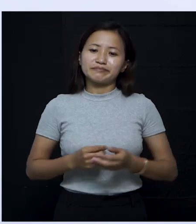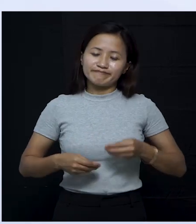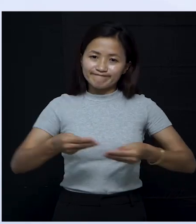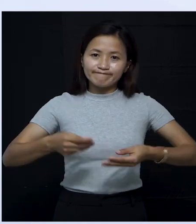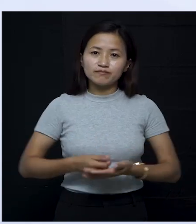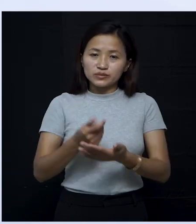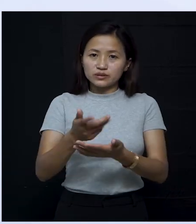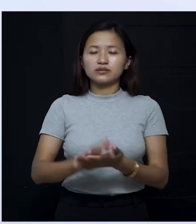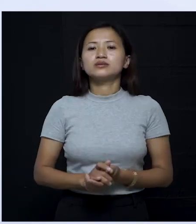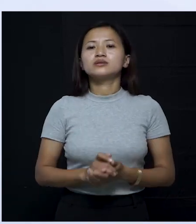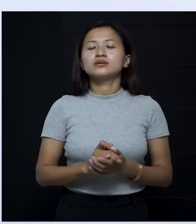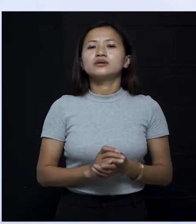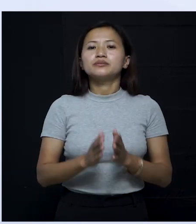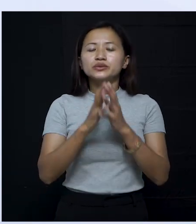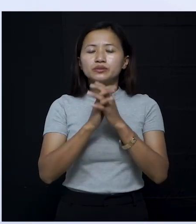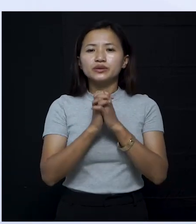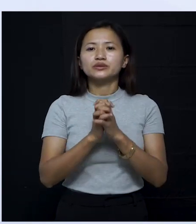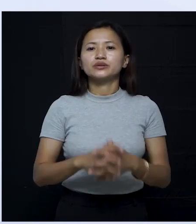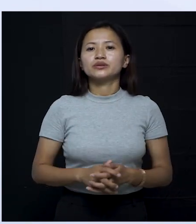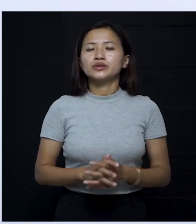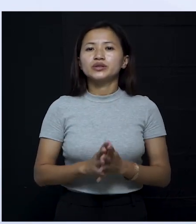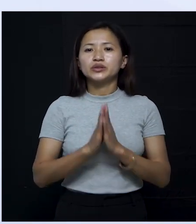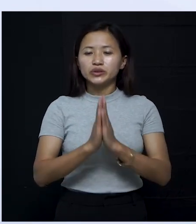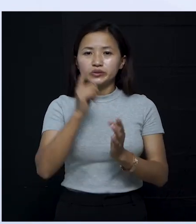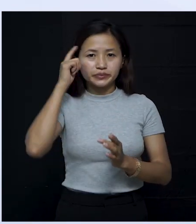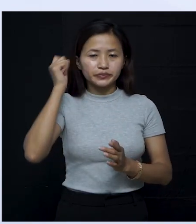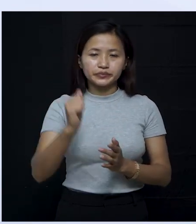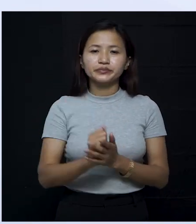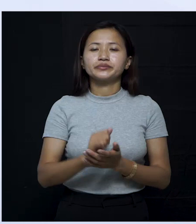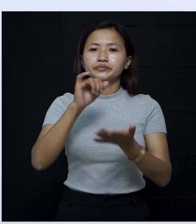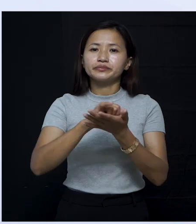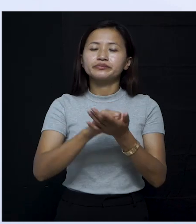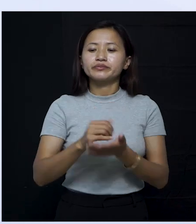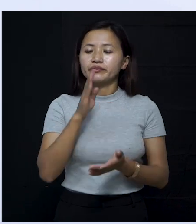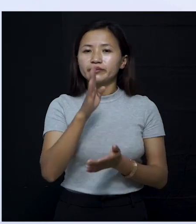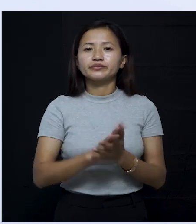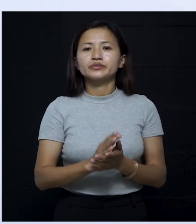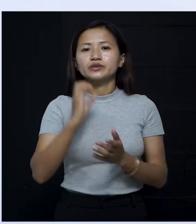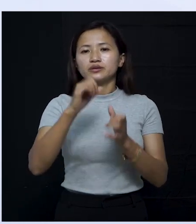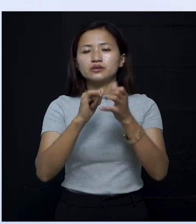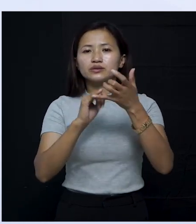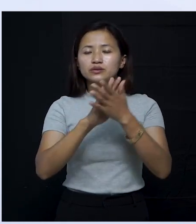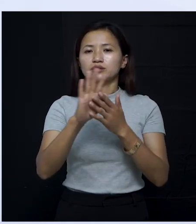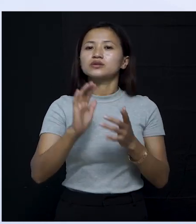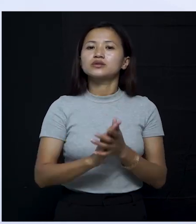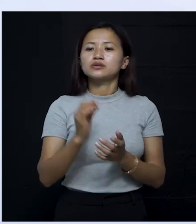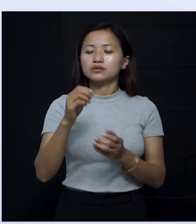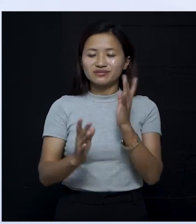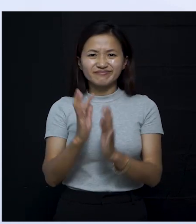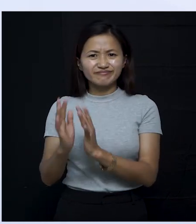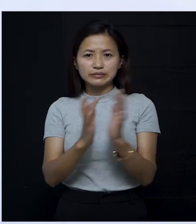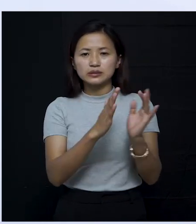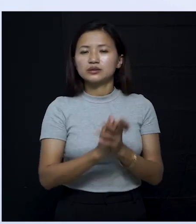that is the difference, okay? So please make sure you remember that, okay? Because in the cash crops, okay? When you come